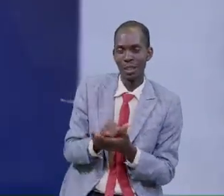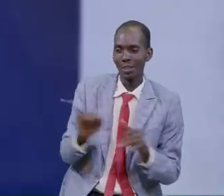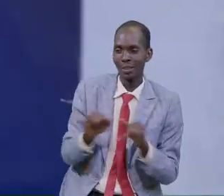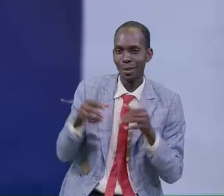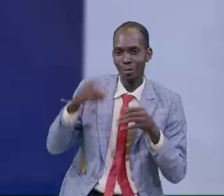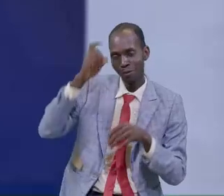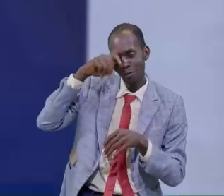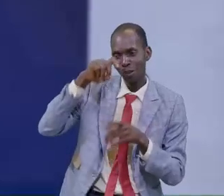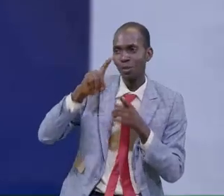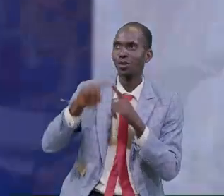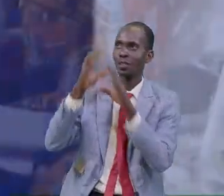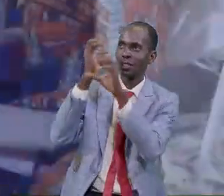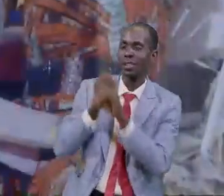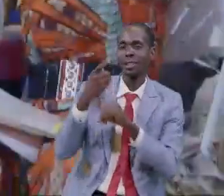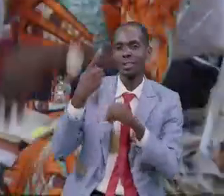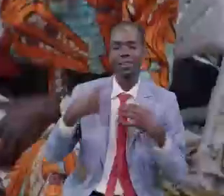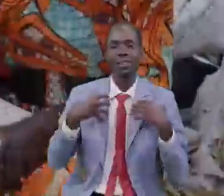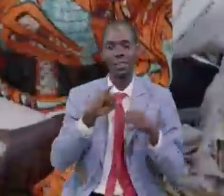It comes to you tonight.